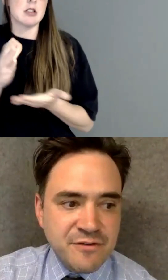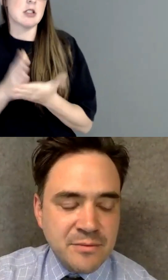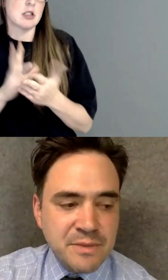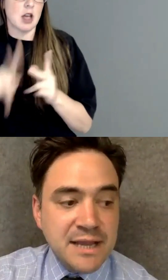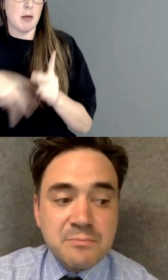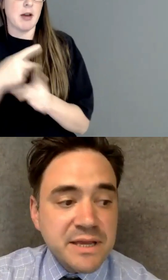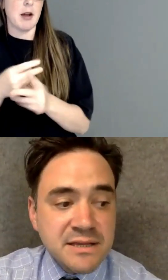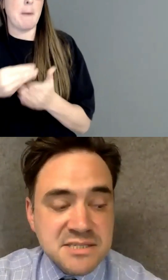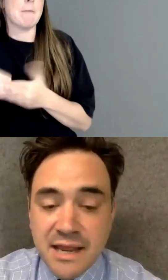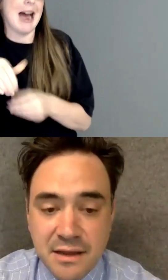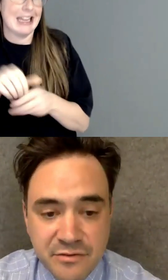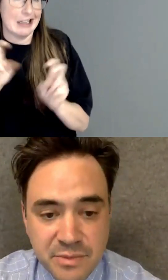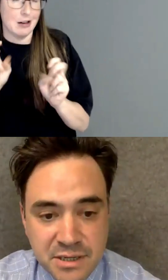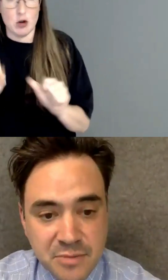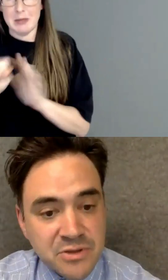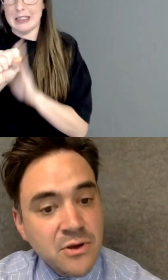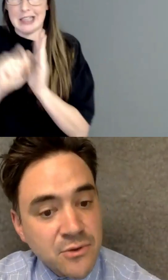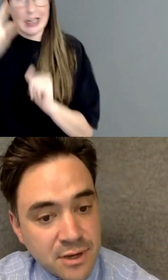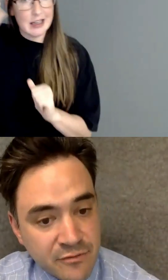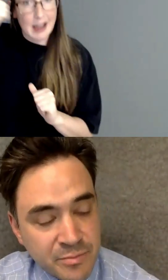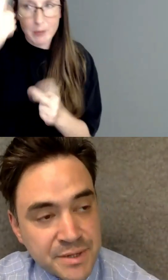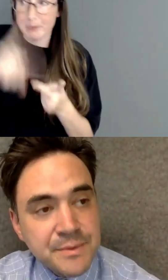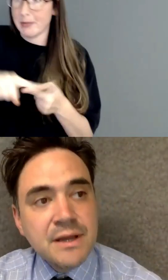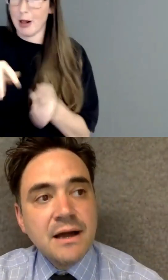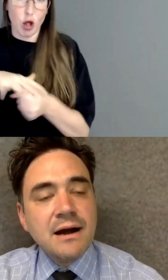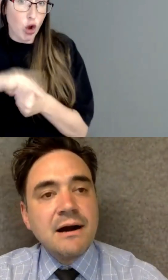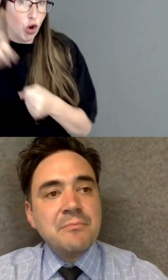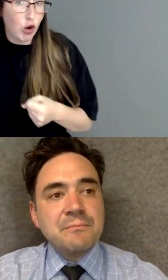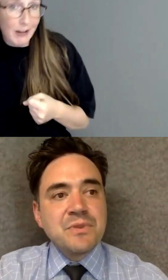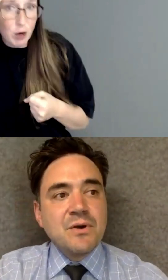buy-in from, it can be state government, it could be local government.